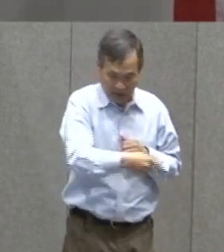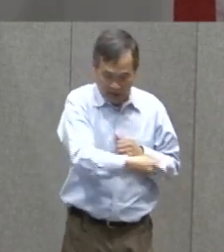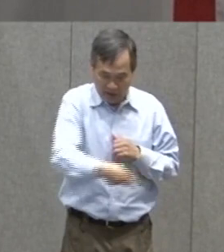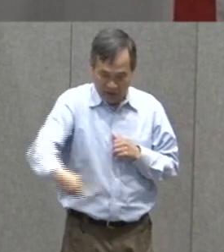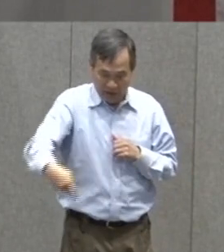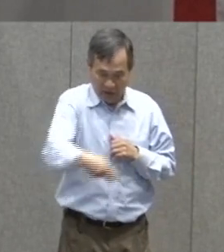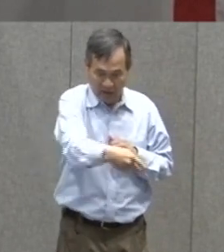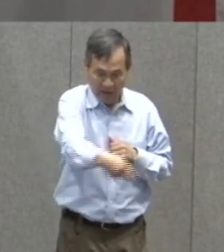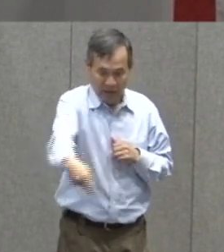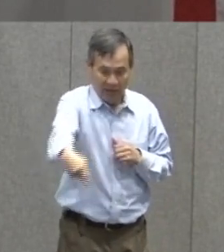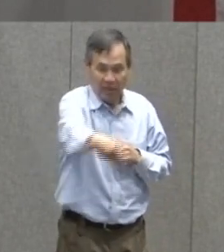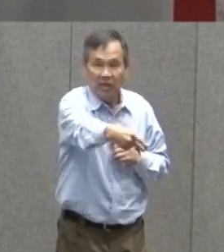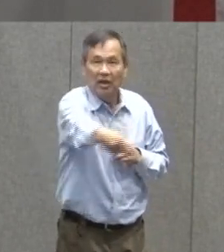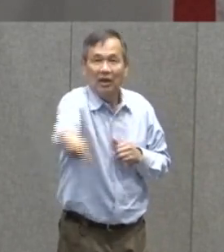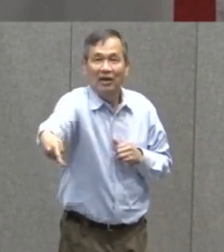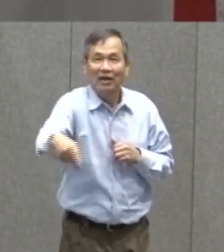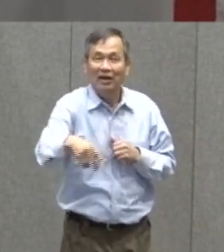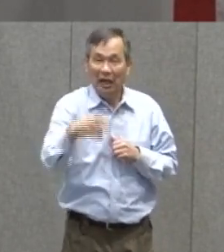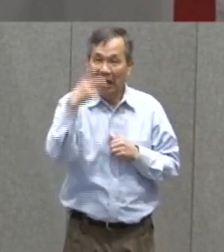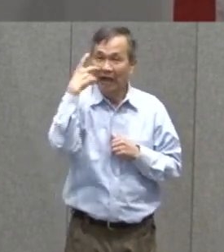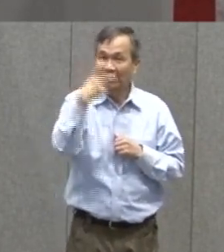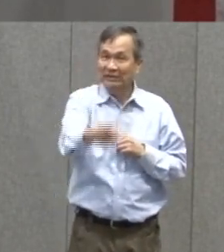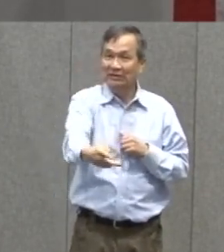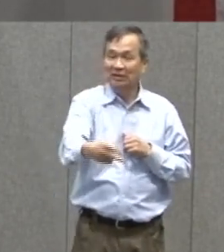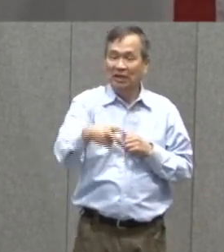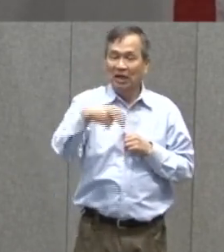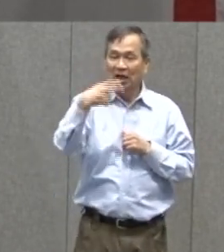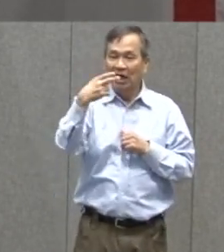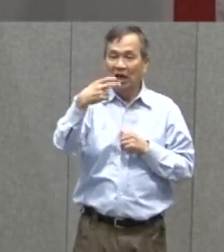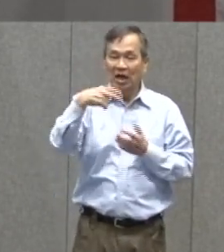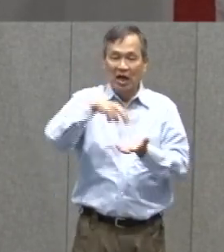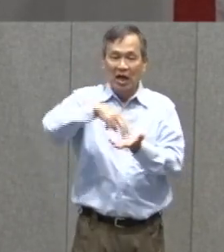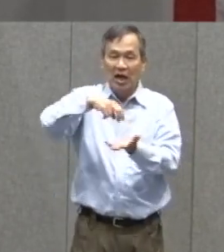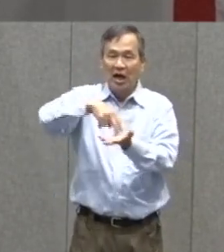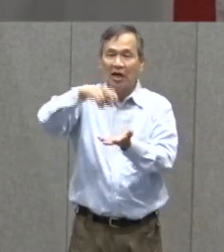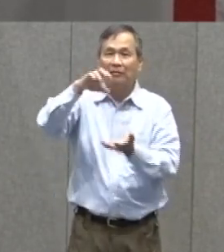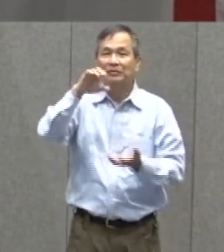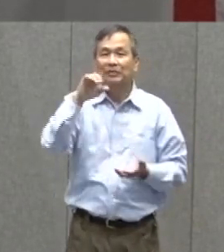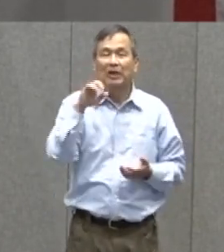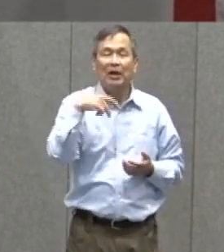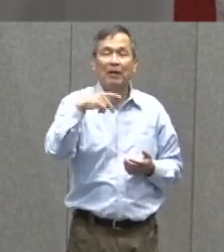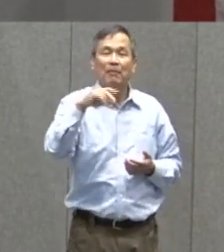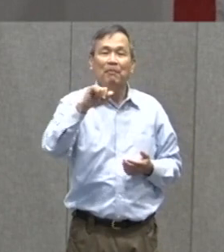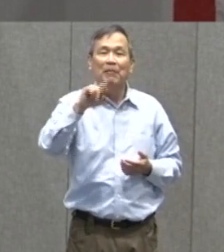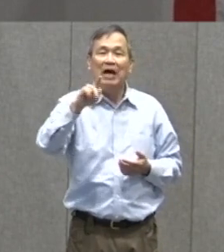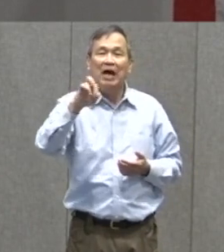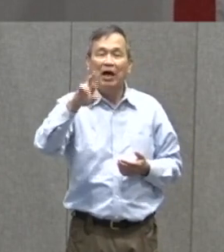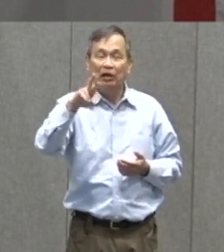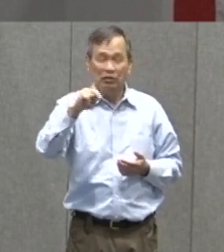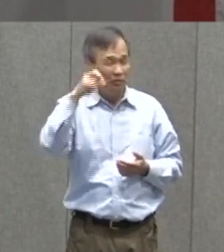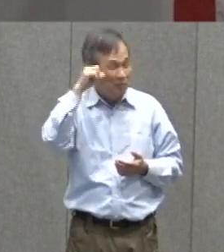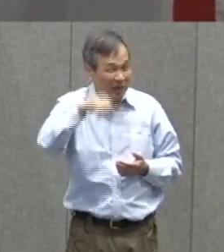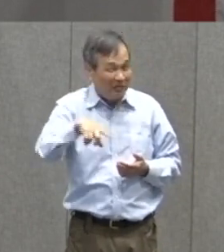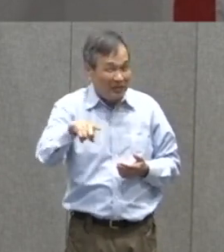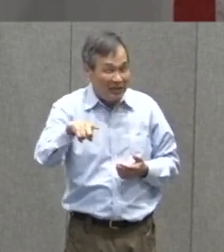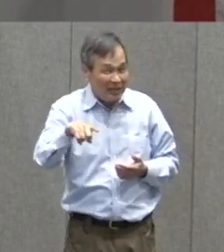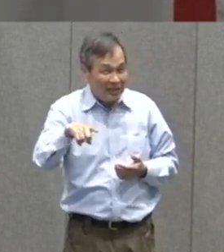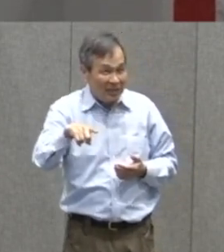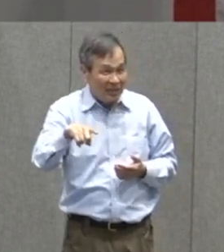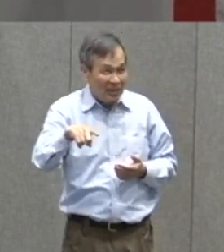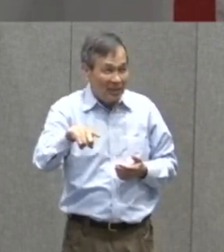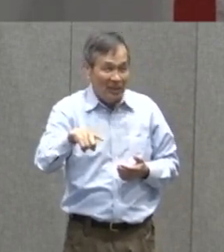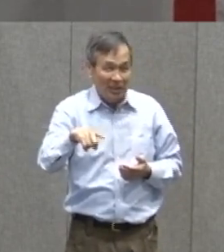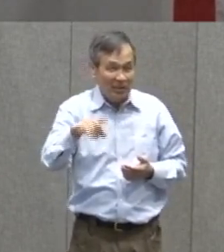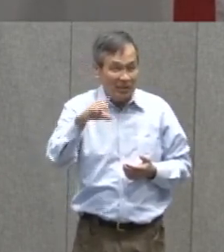Okay, so I see a hopscotch pattern. If you remember in the